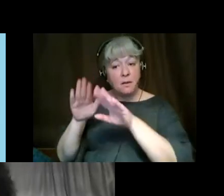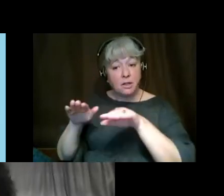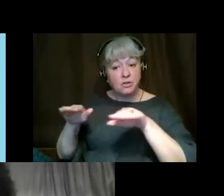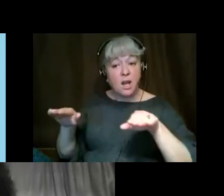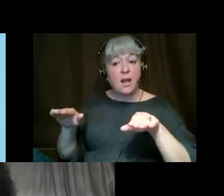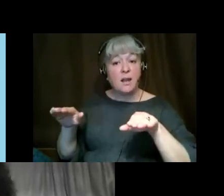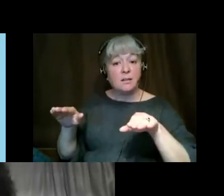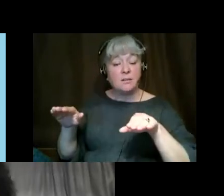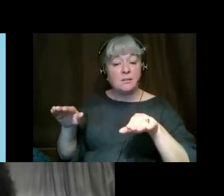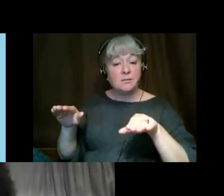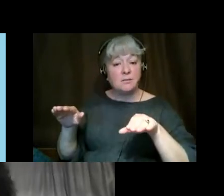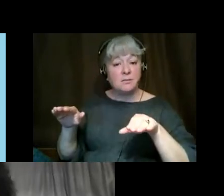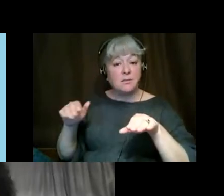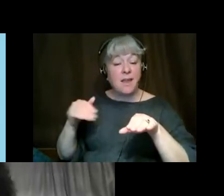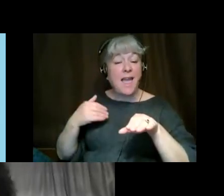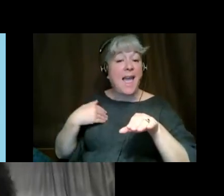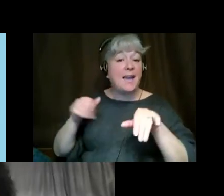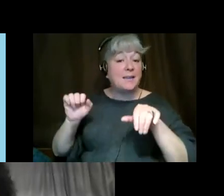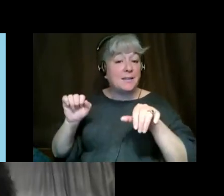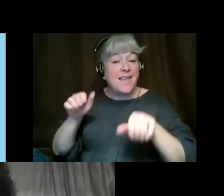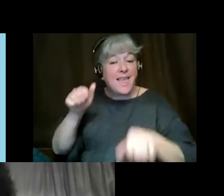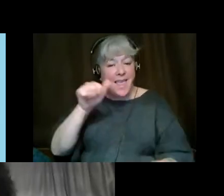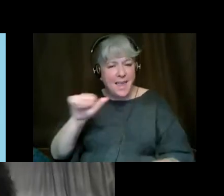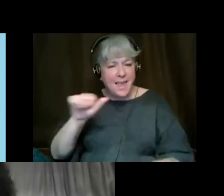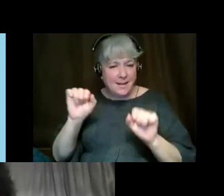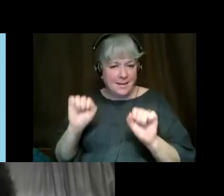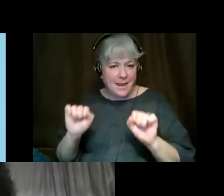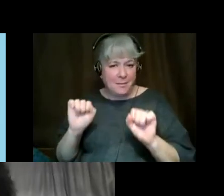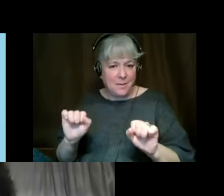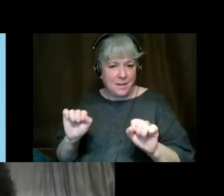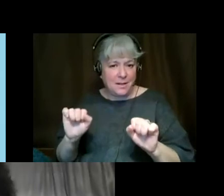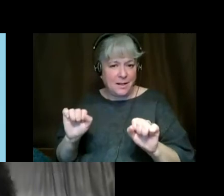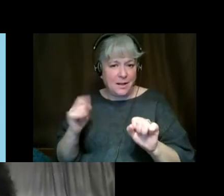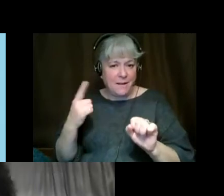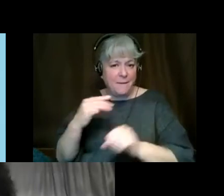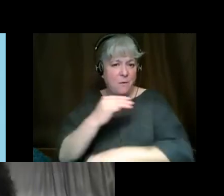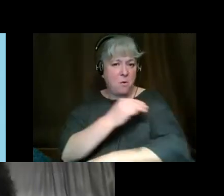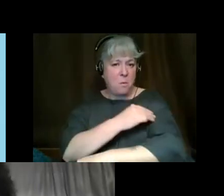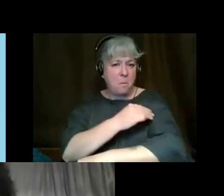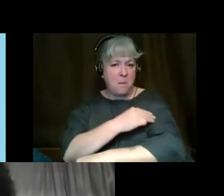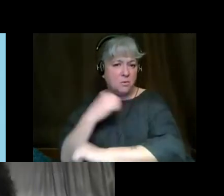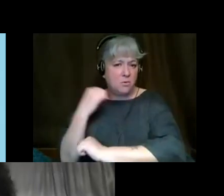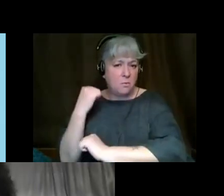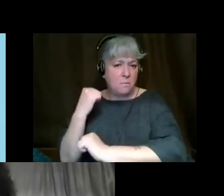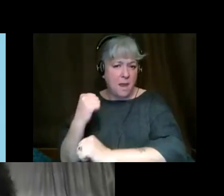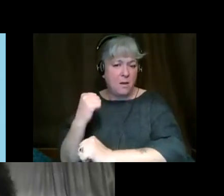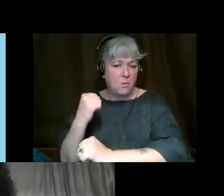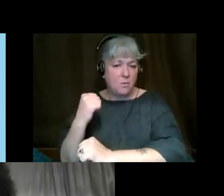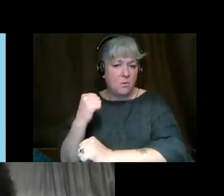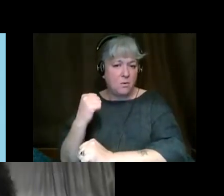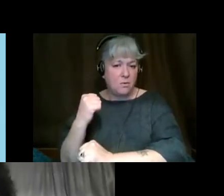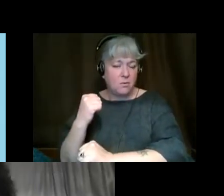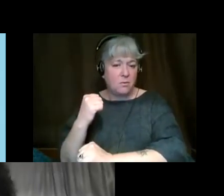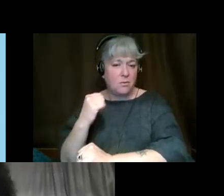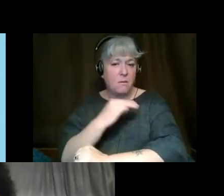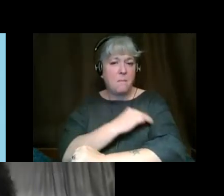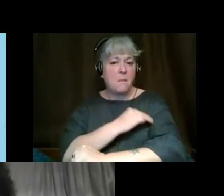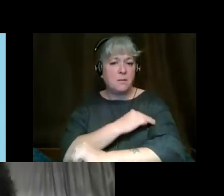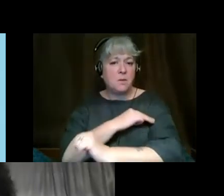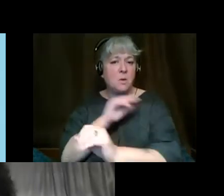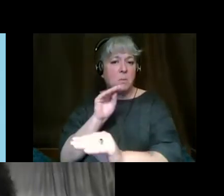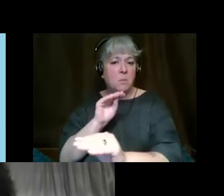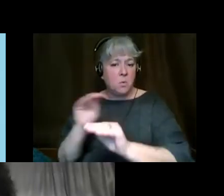has any capability of muscle power, of muscle